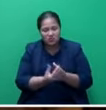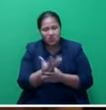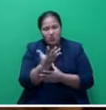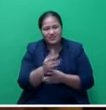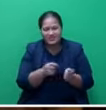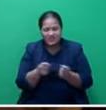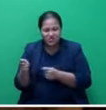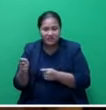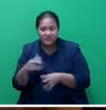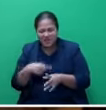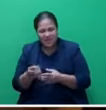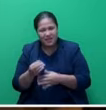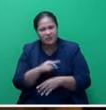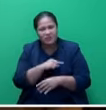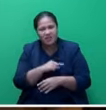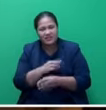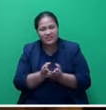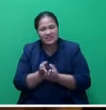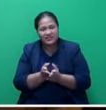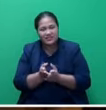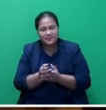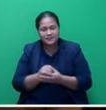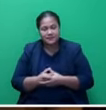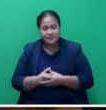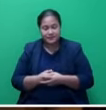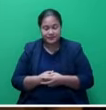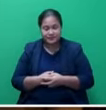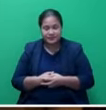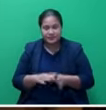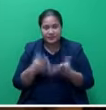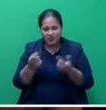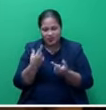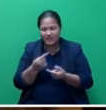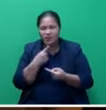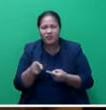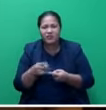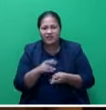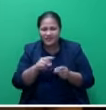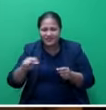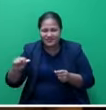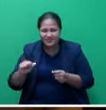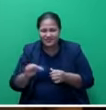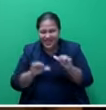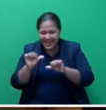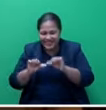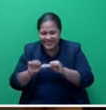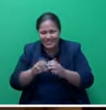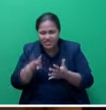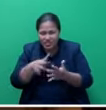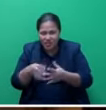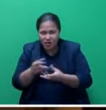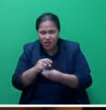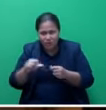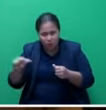quality services as the timely ordering of fertilizer, analysis of soil health and crop nutrient